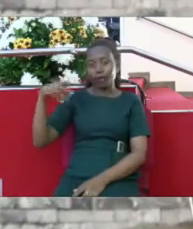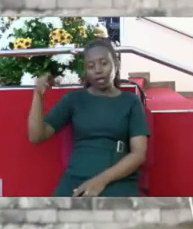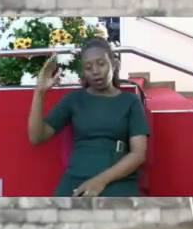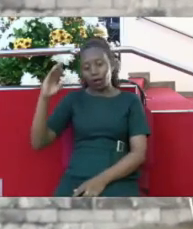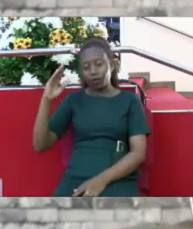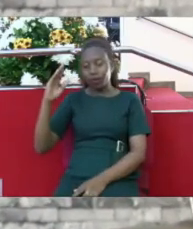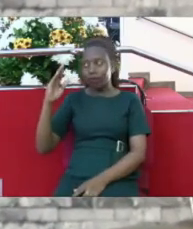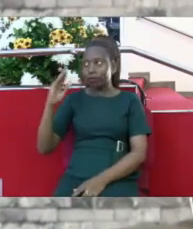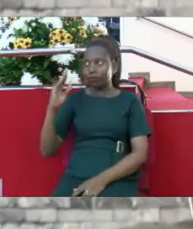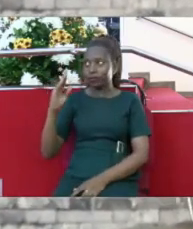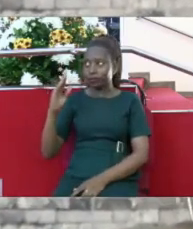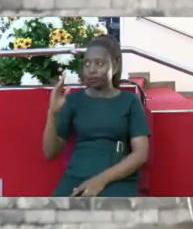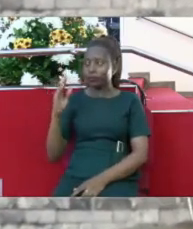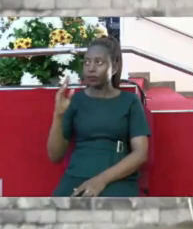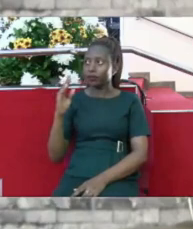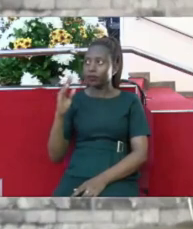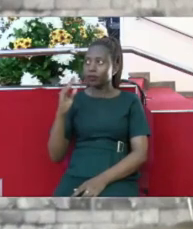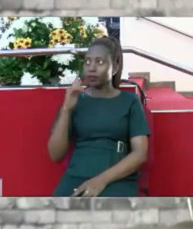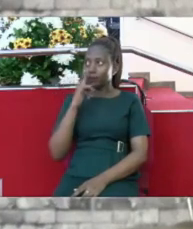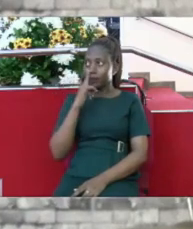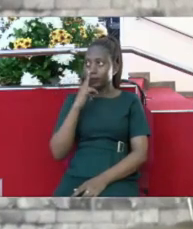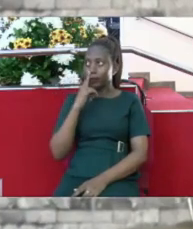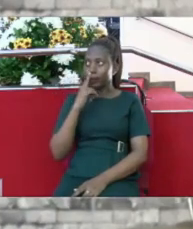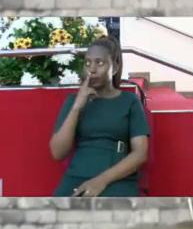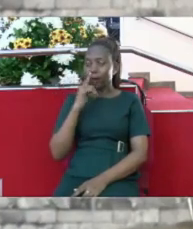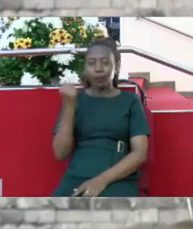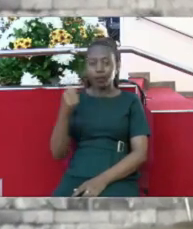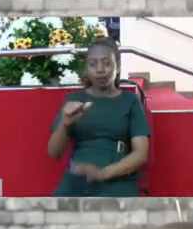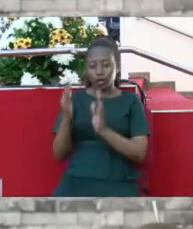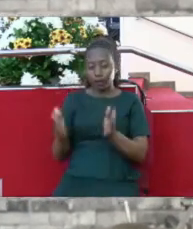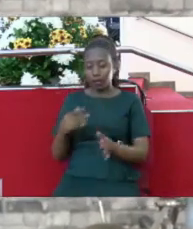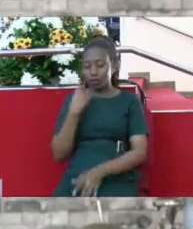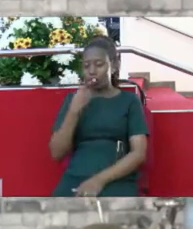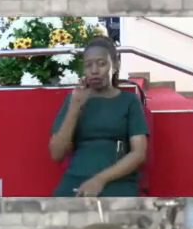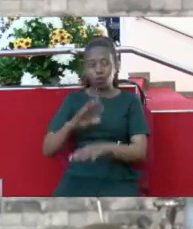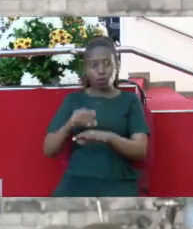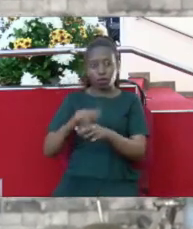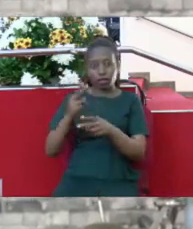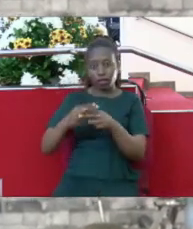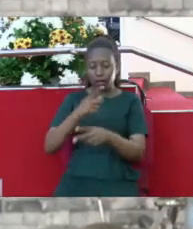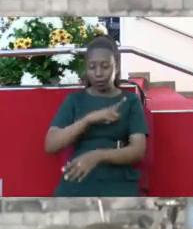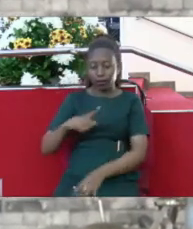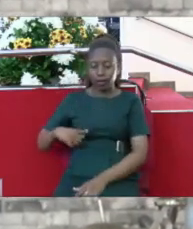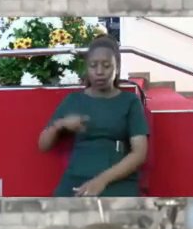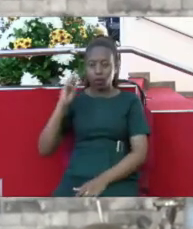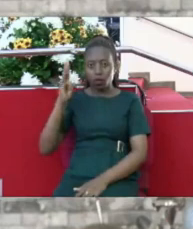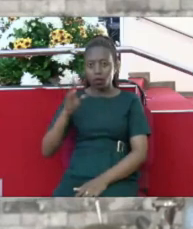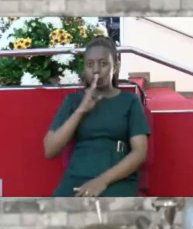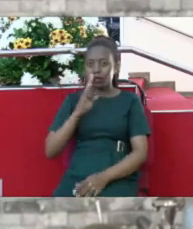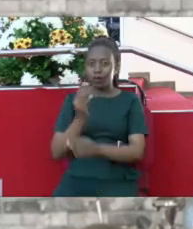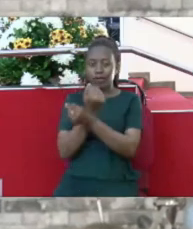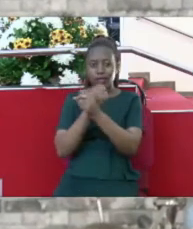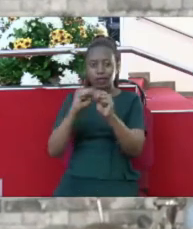all who call on Him. Mungu anabariki wote. Everyone who calls on the name of the Lord will be saved. Kwa sababu wote ambao wanalitia jina lake wataweza